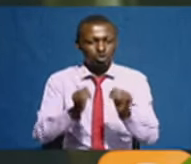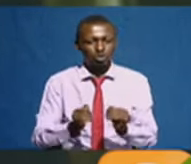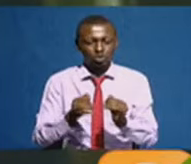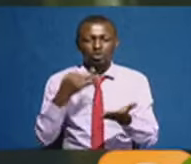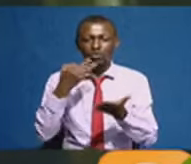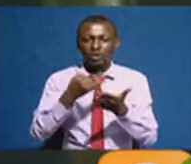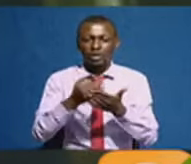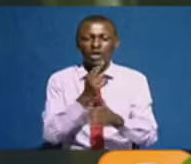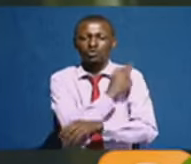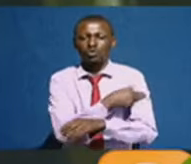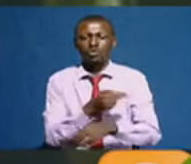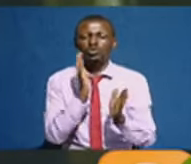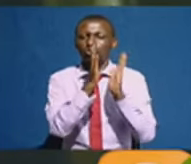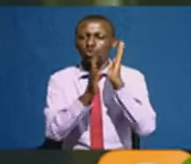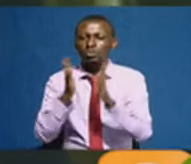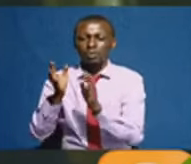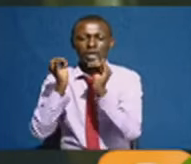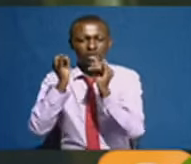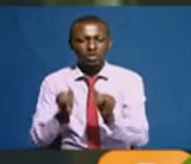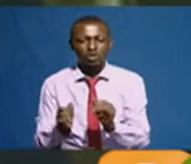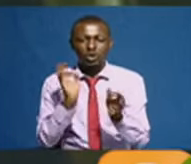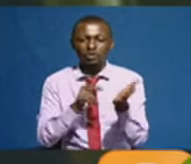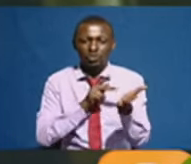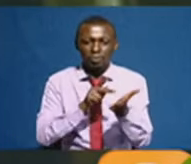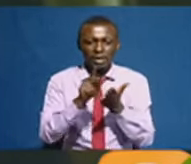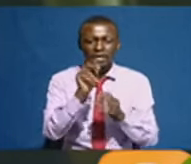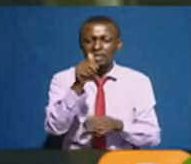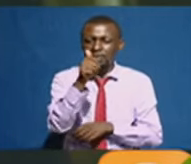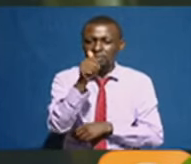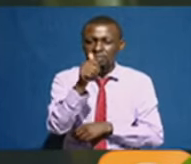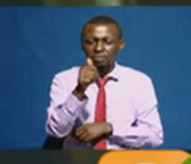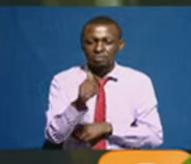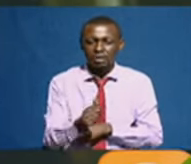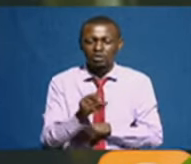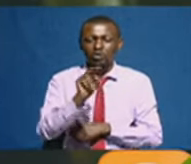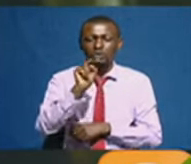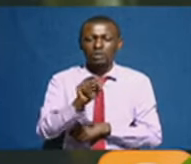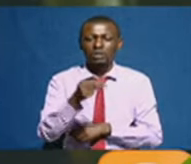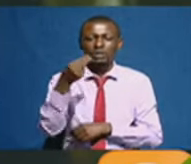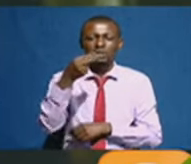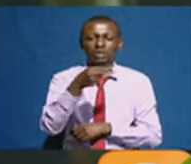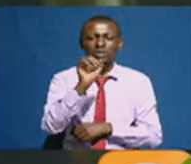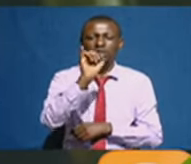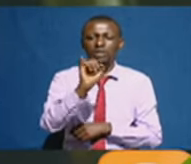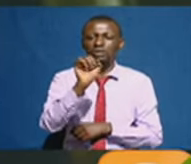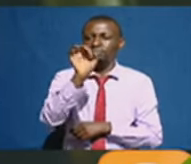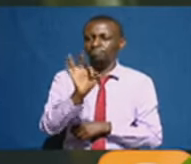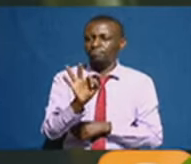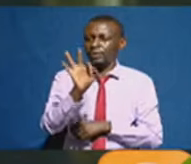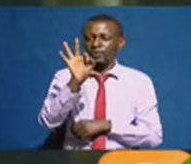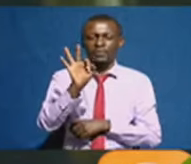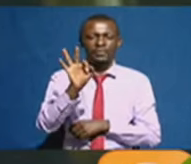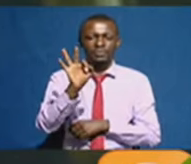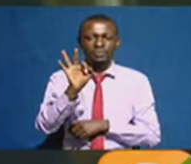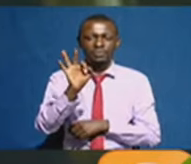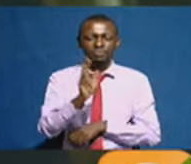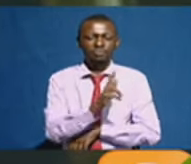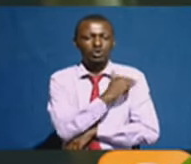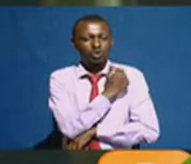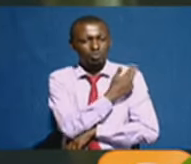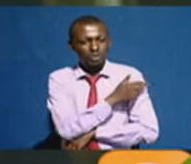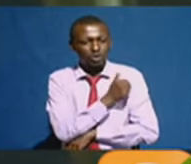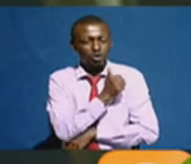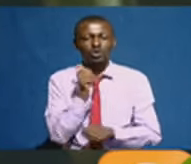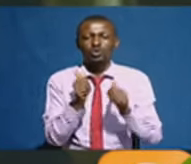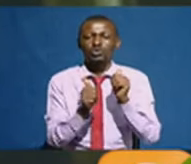of hospitals. So if there are still debts or liabilities that NHF is yet to settle, and these hospitals, the faith-based